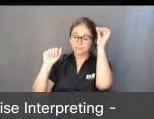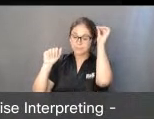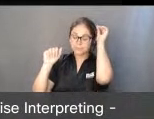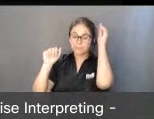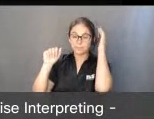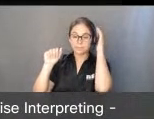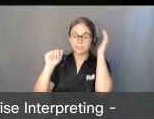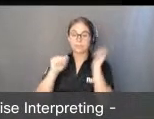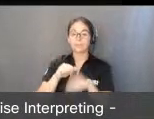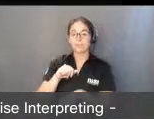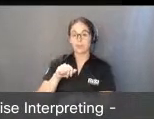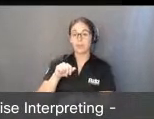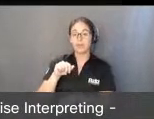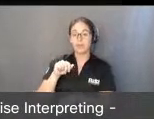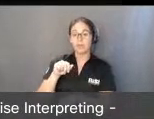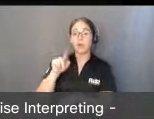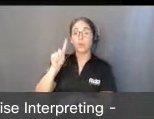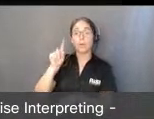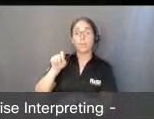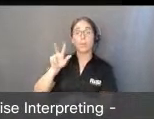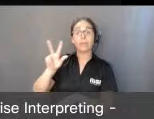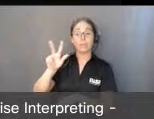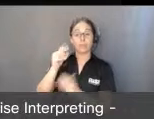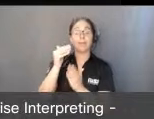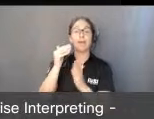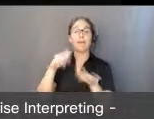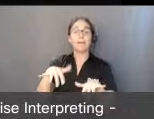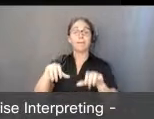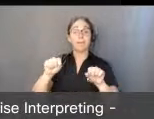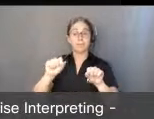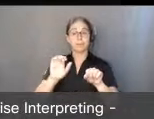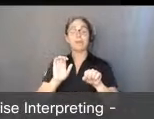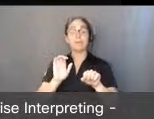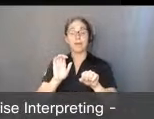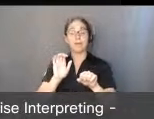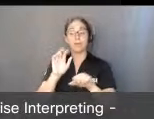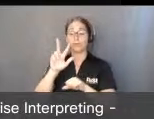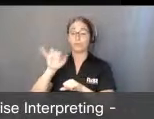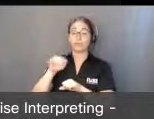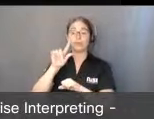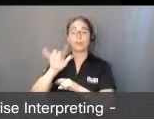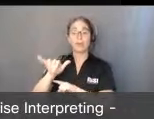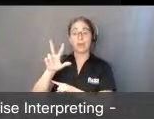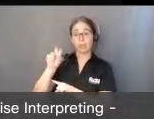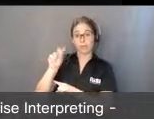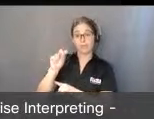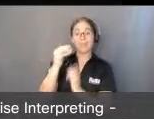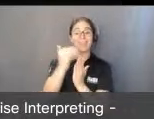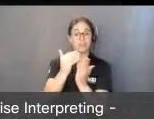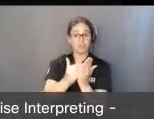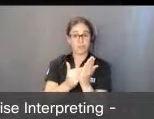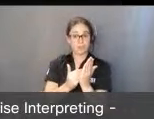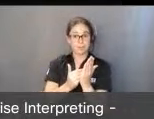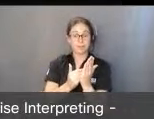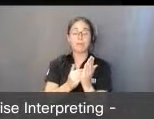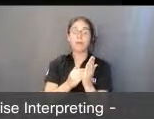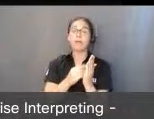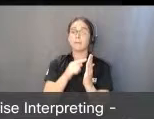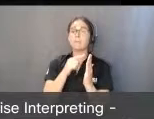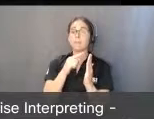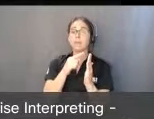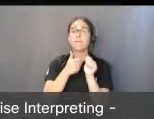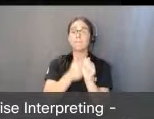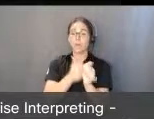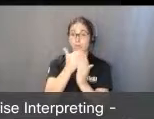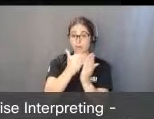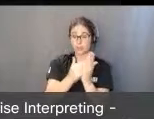Of the July 30th agenda. I'd like a motion to adopt the agenda with the following amendment.